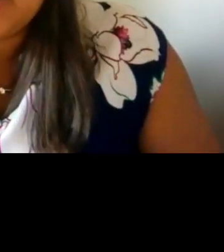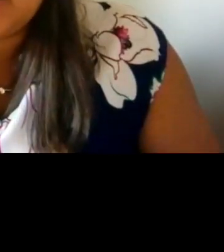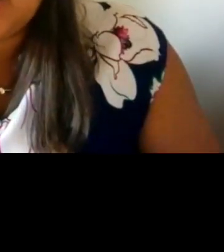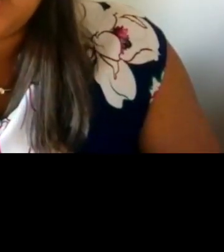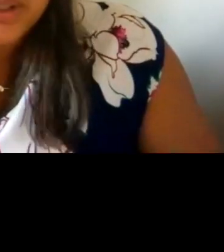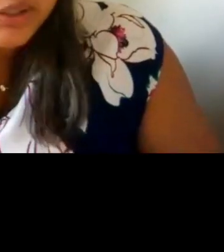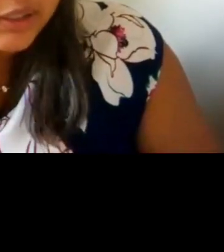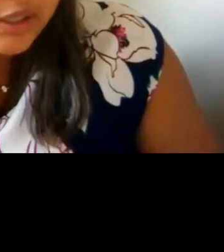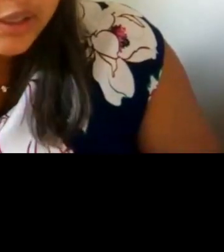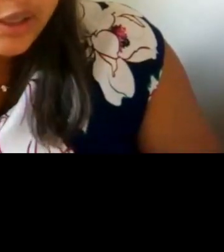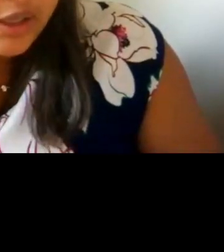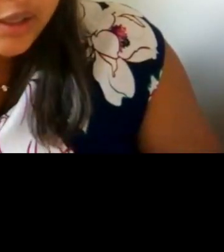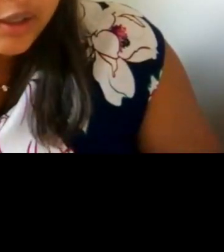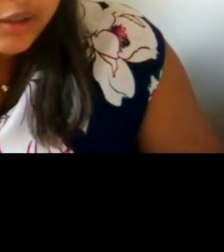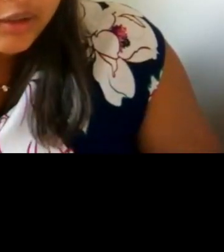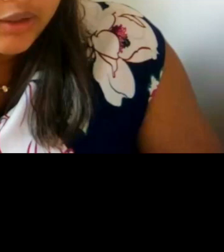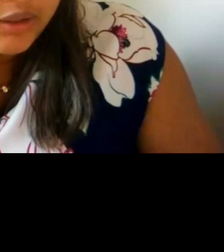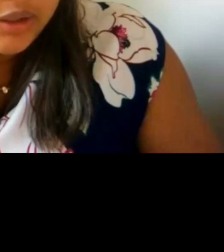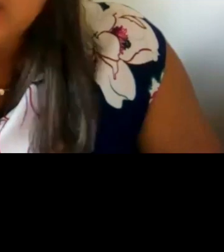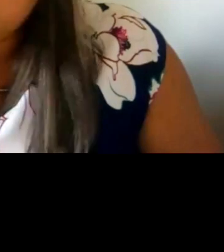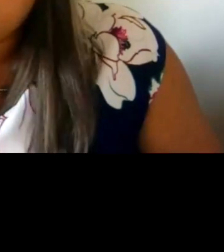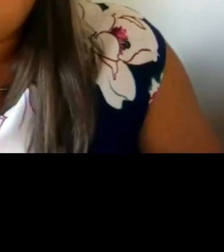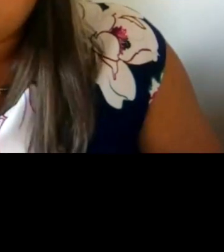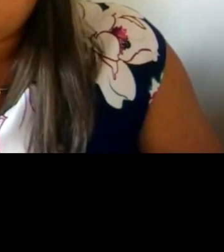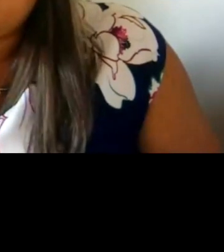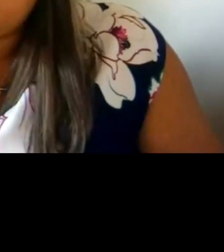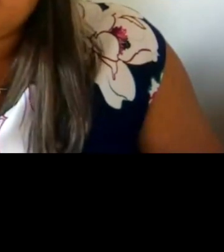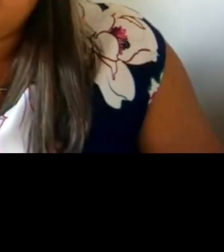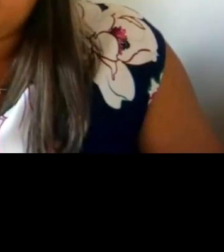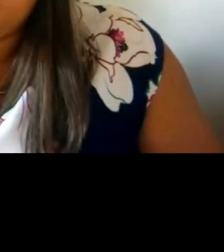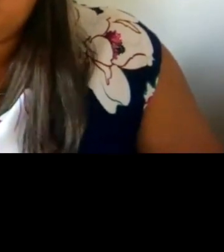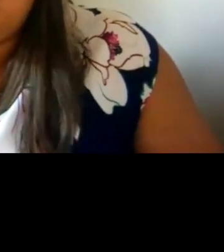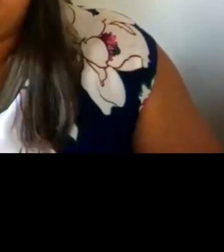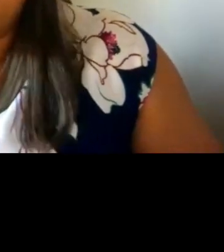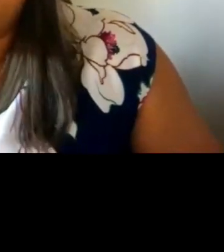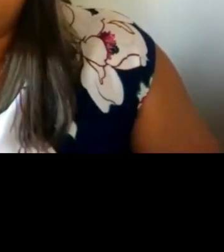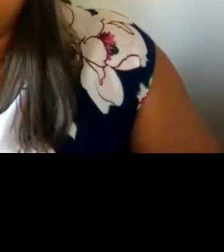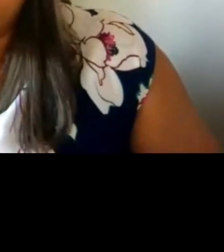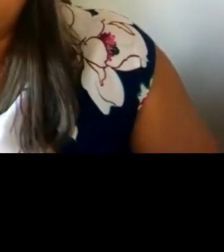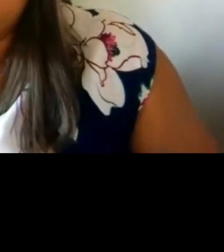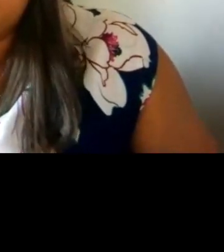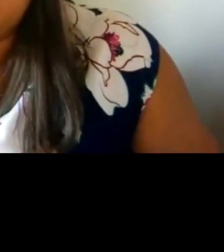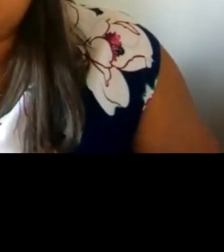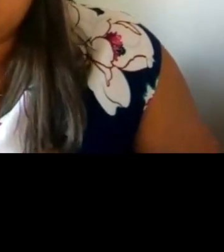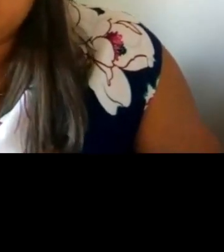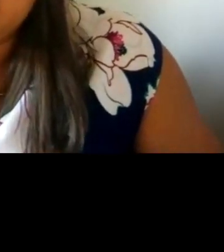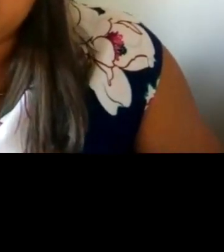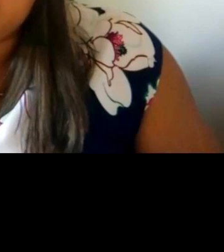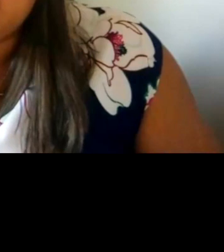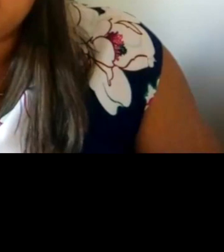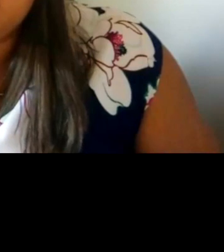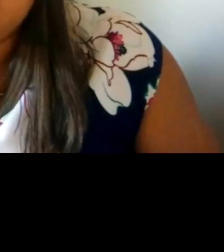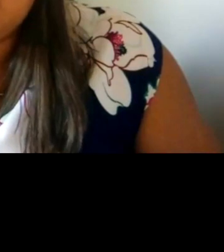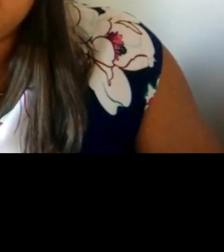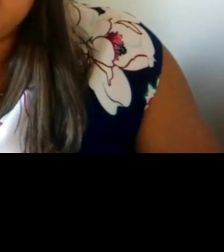from presentations and do a little bit of Q&A. So let me switch